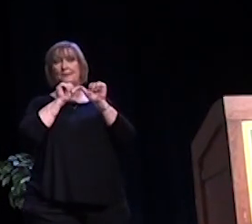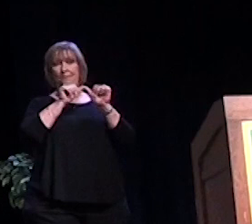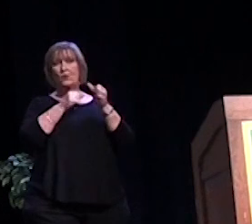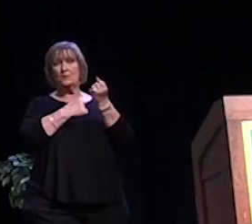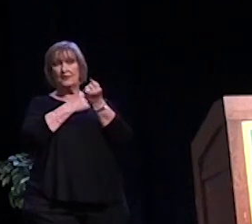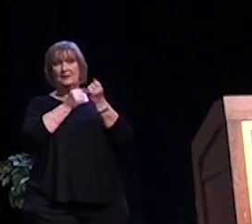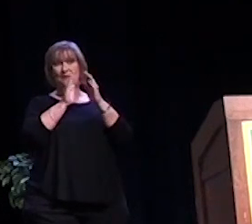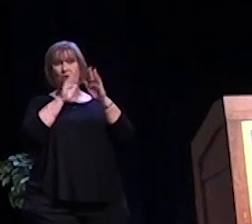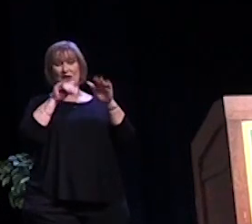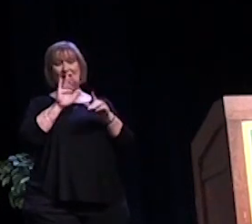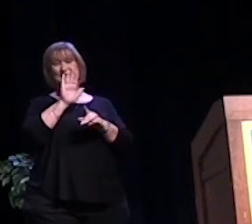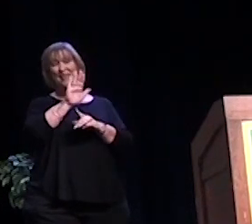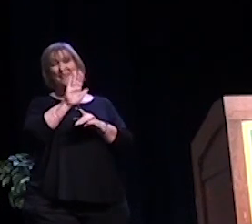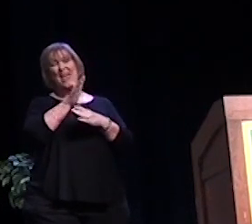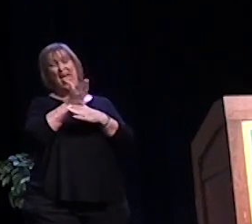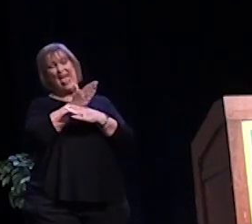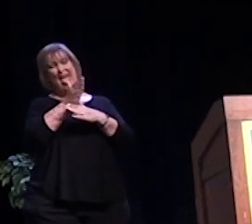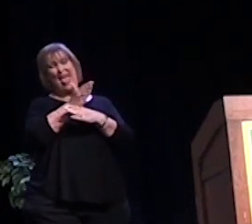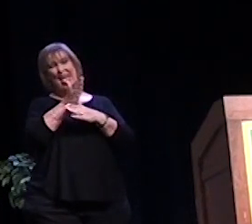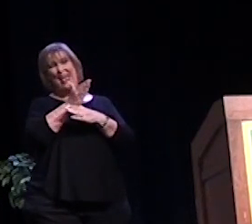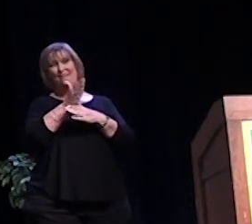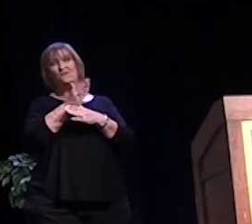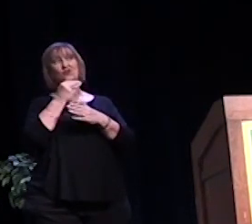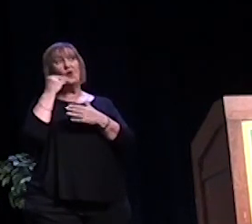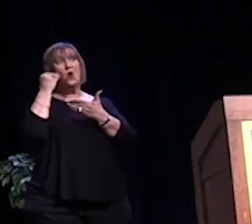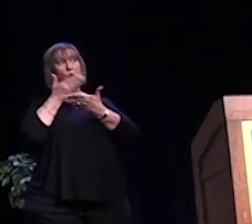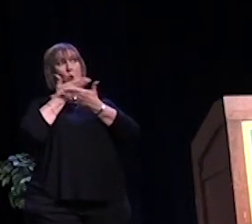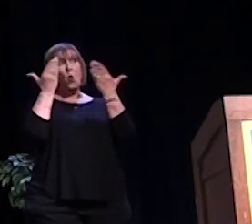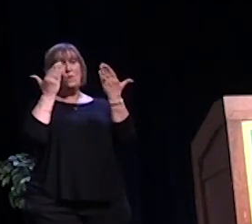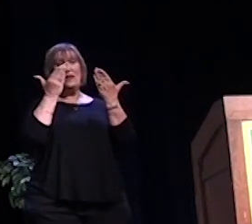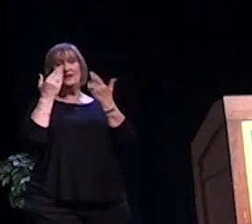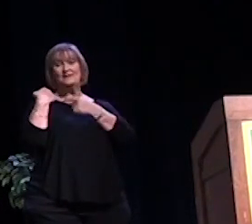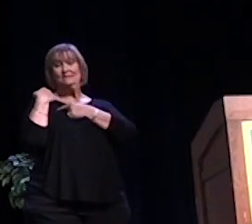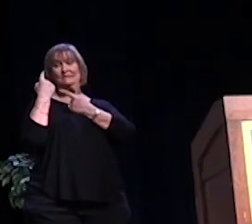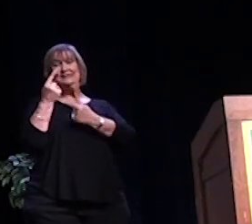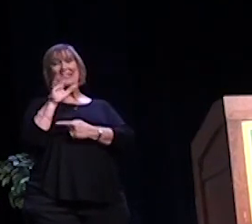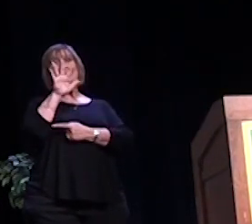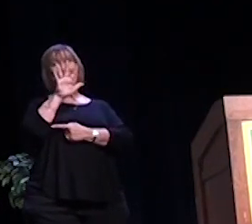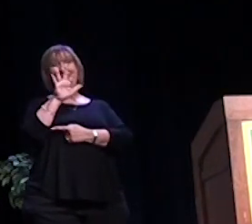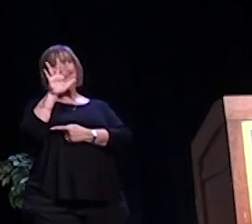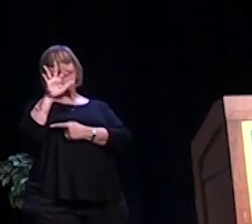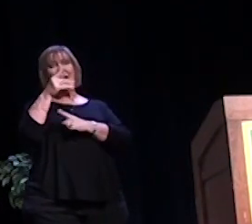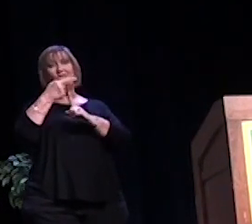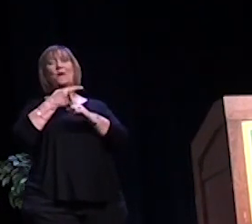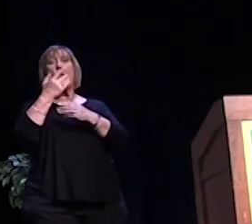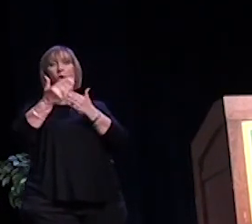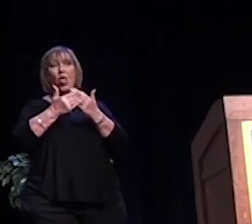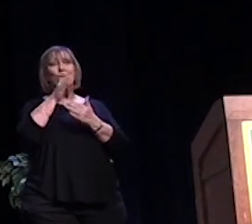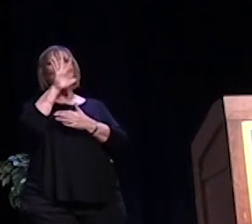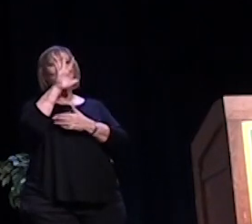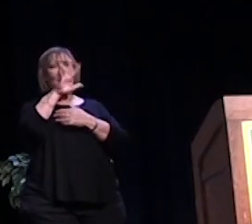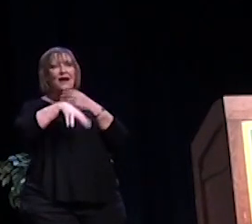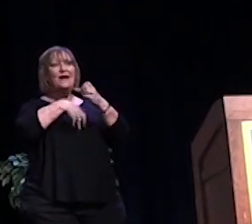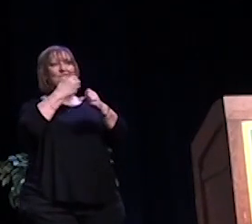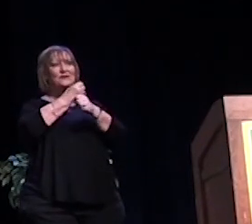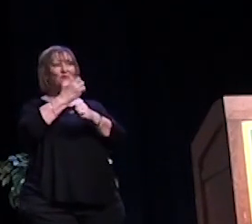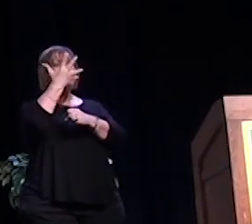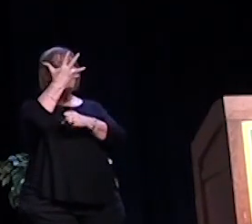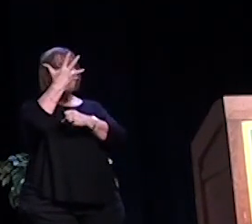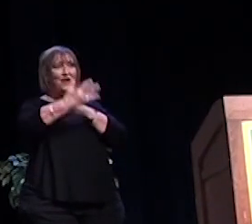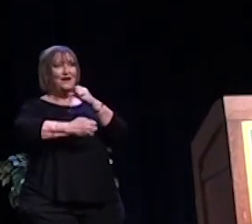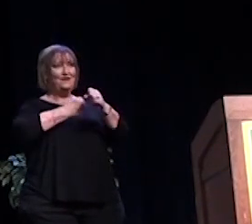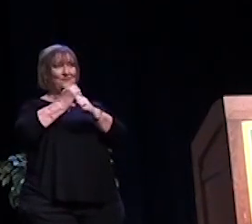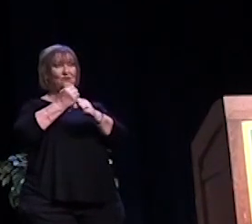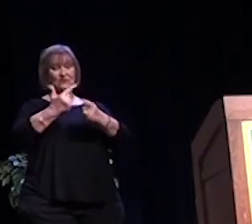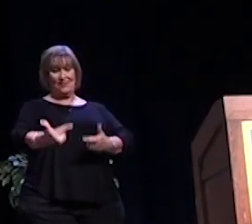length of homelessness of 55 months, so nearly 5 years that we are talking about individuals who have lived